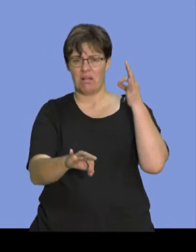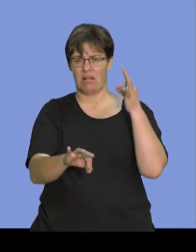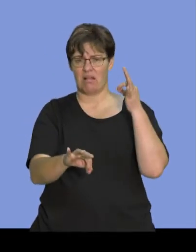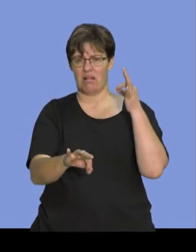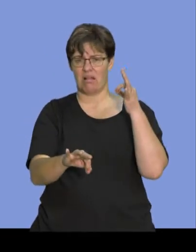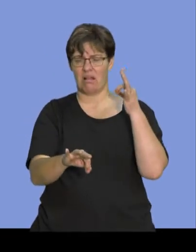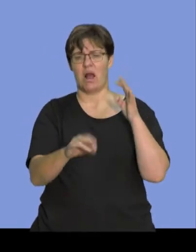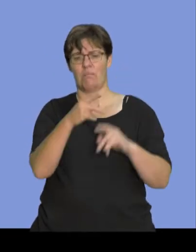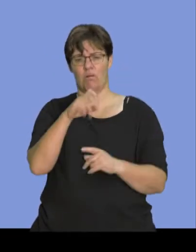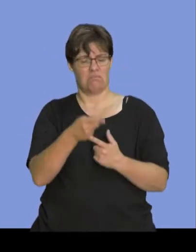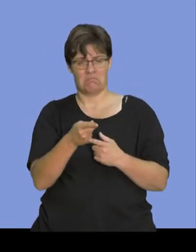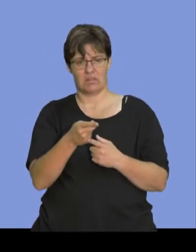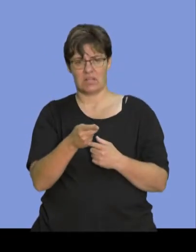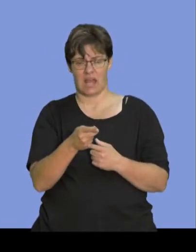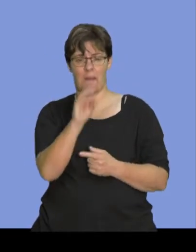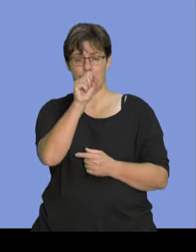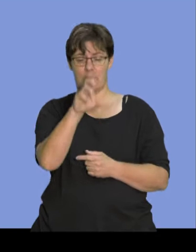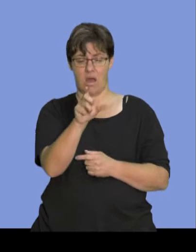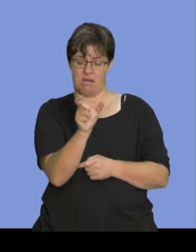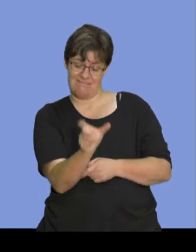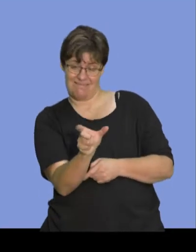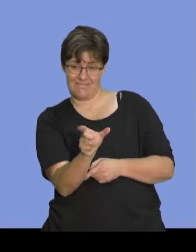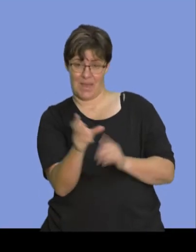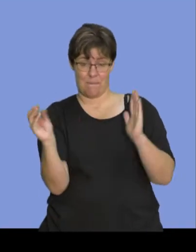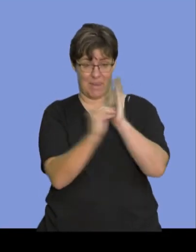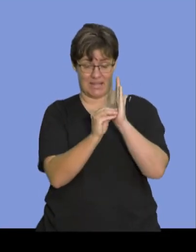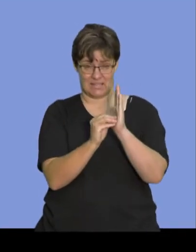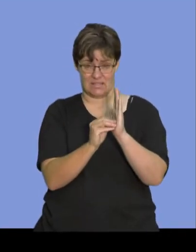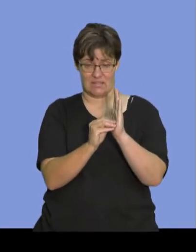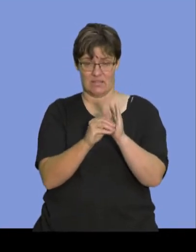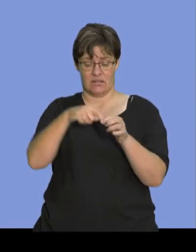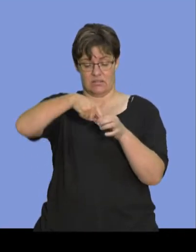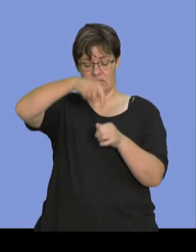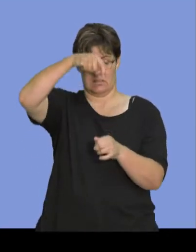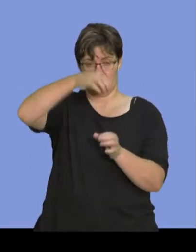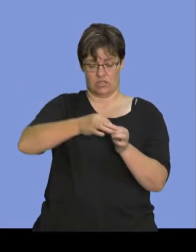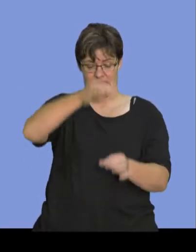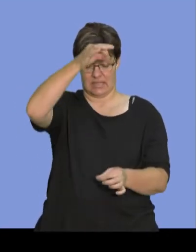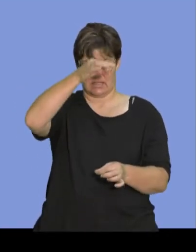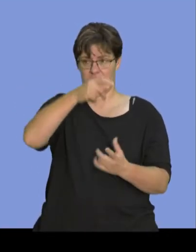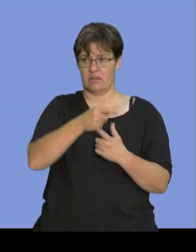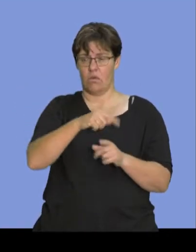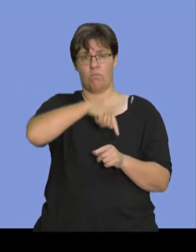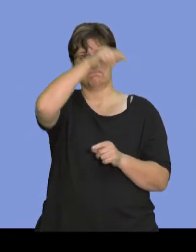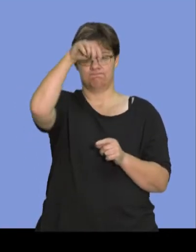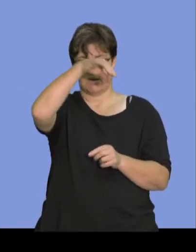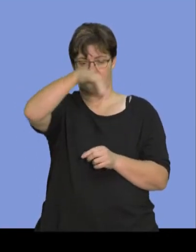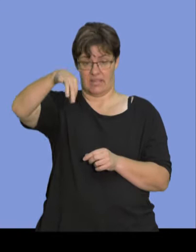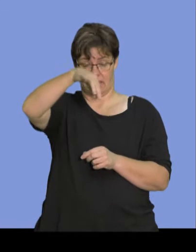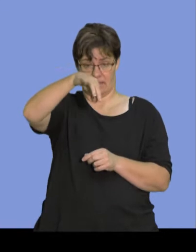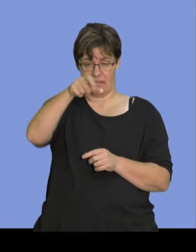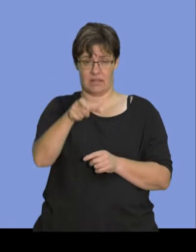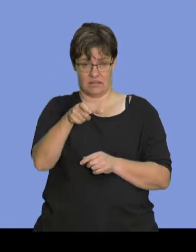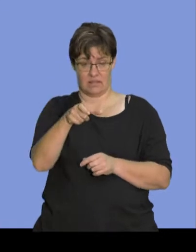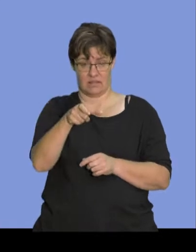magnet at home. So if you take a simple bar magnet like this one and you hang it on a stand, on a thread,